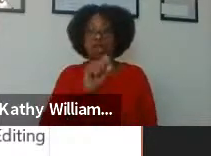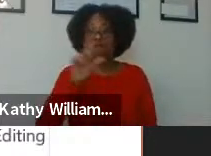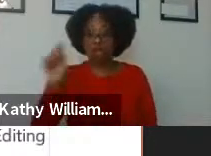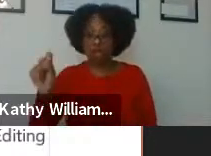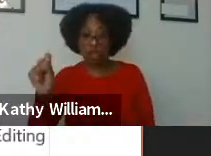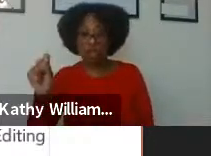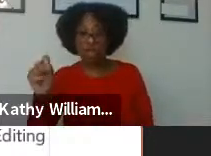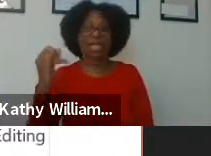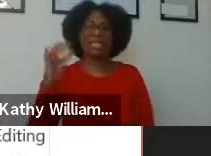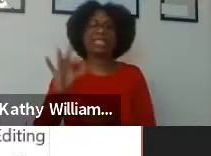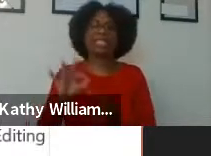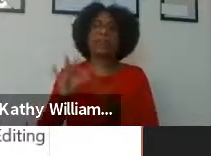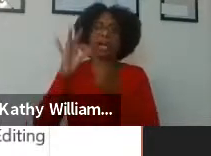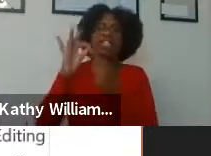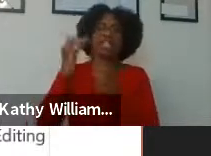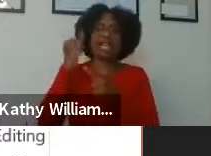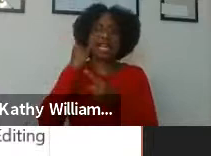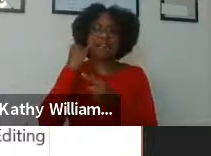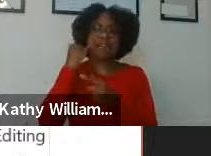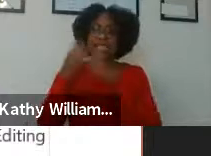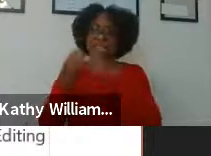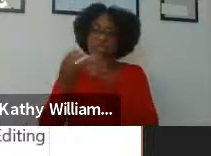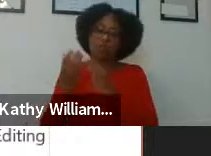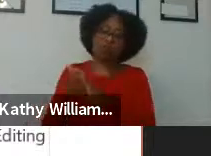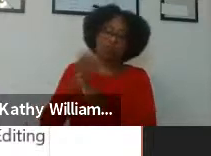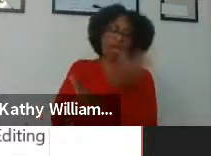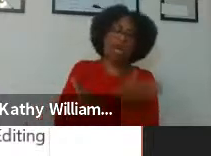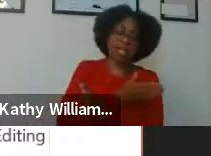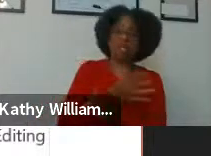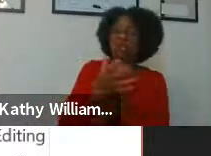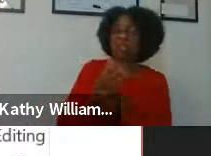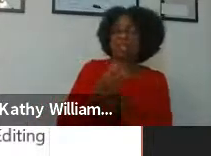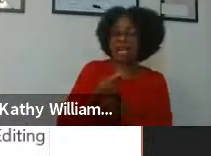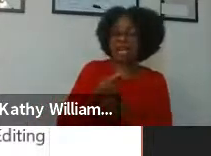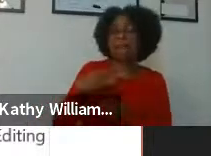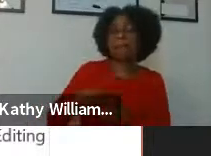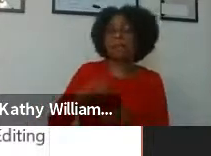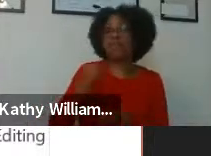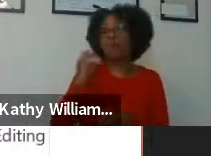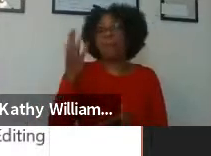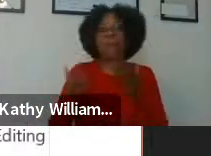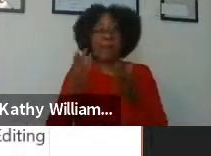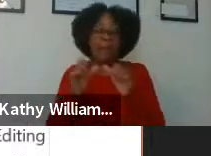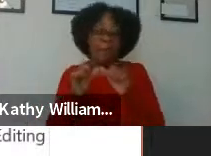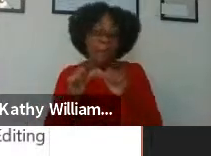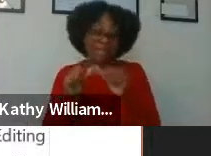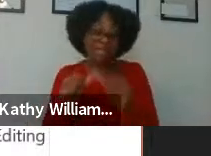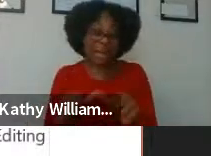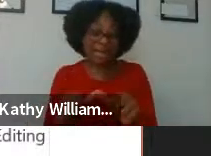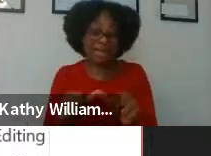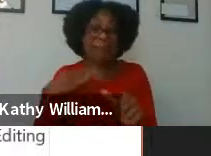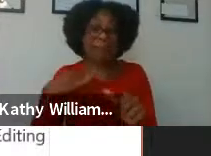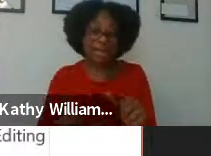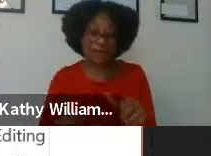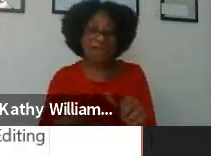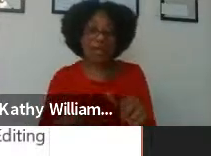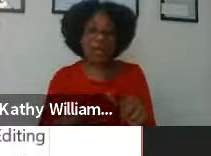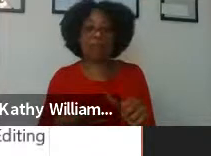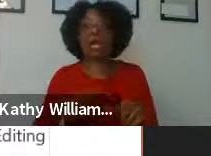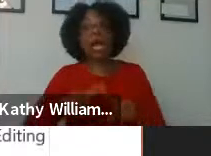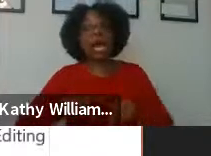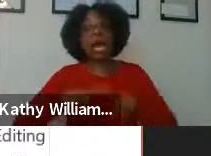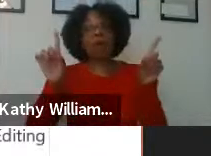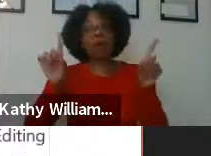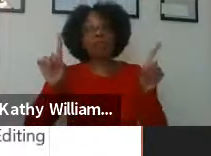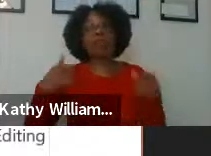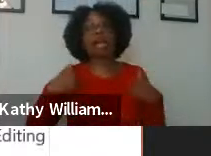involves an issue prior to getting a benefit or maybe maintaining a benefit. However, we have other advocates